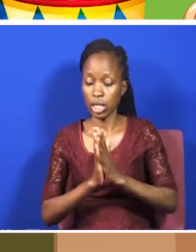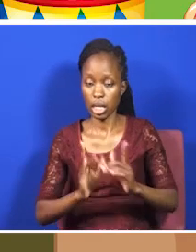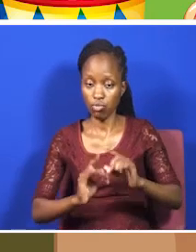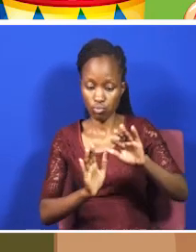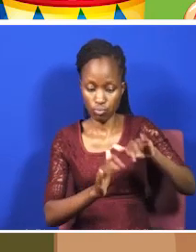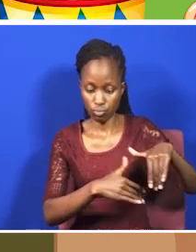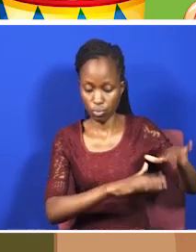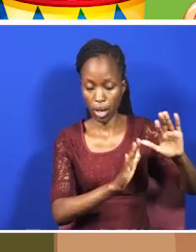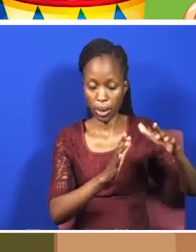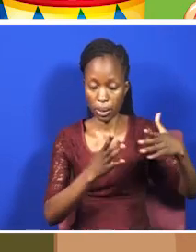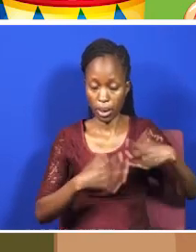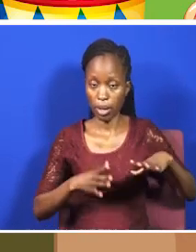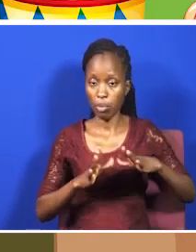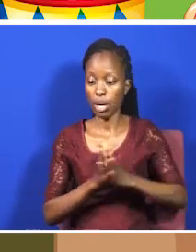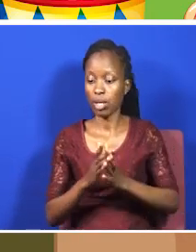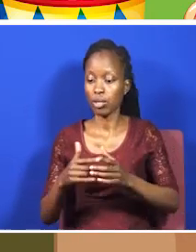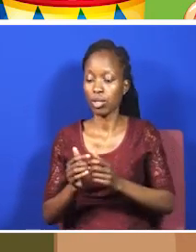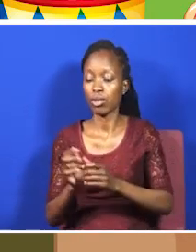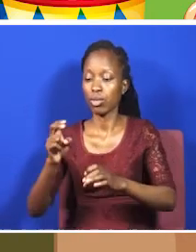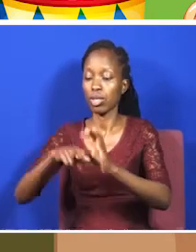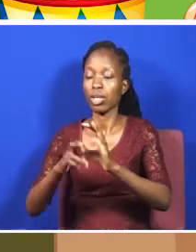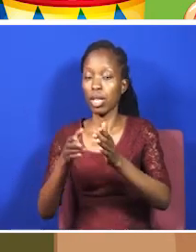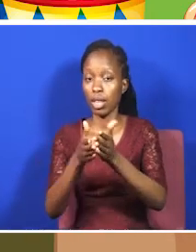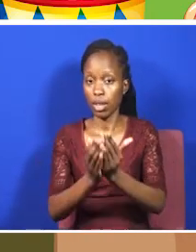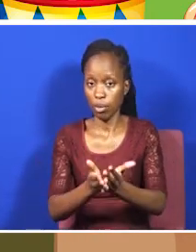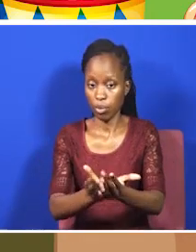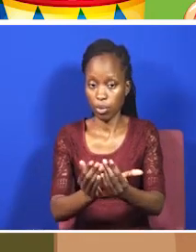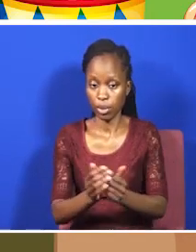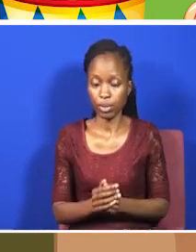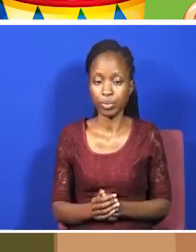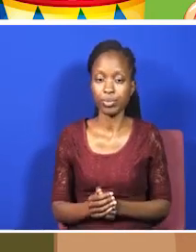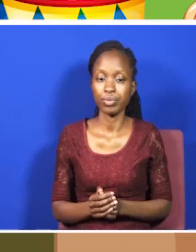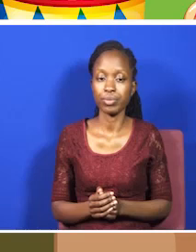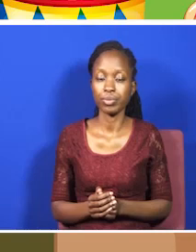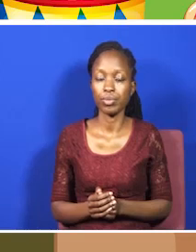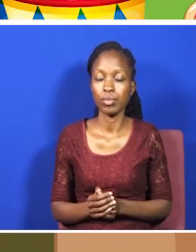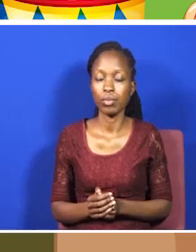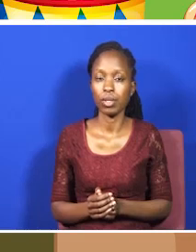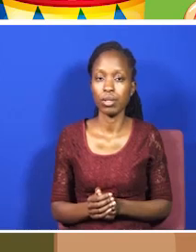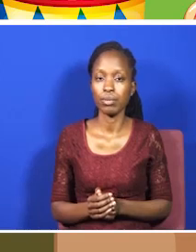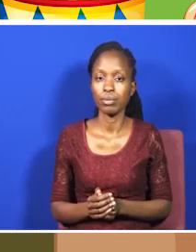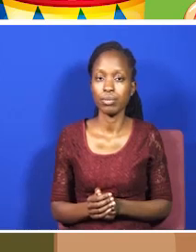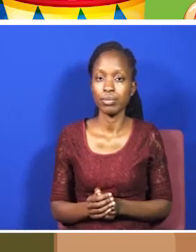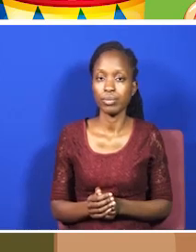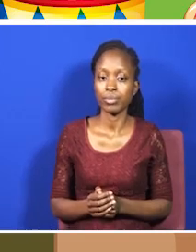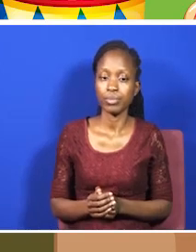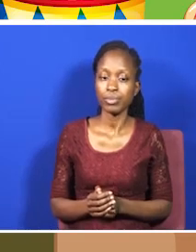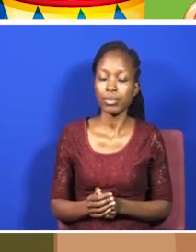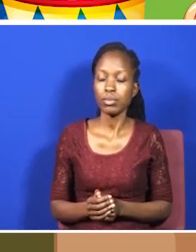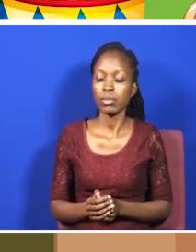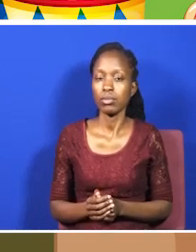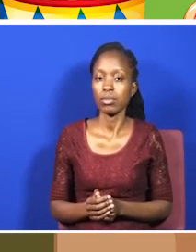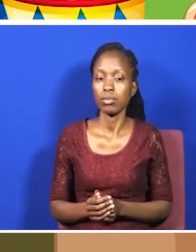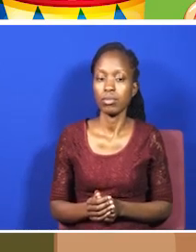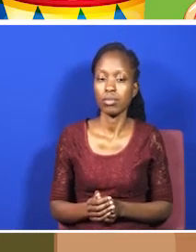across the lake. So they left the crowd behind and went with Jesus in the boat he